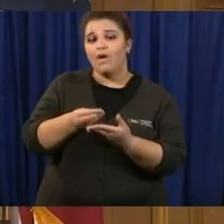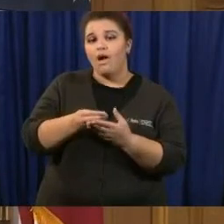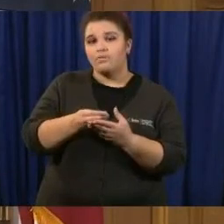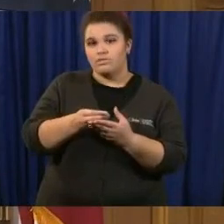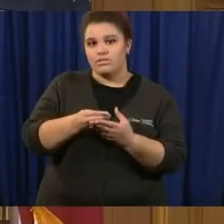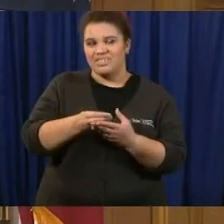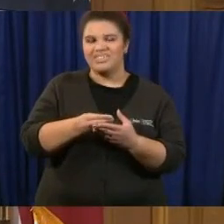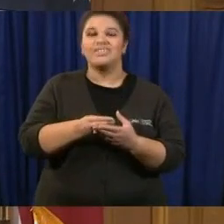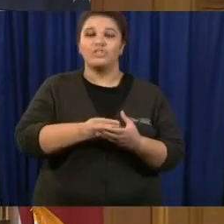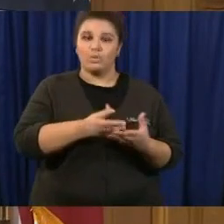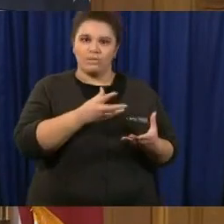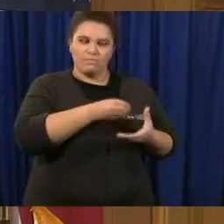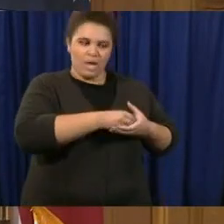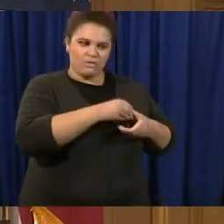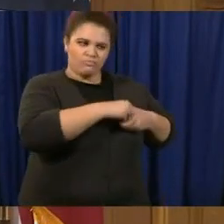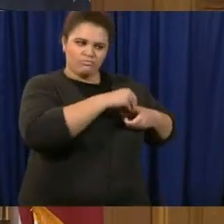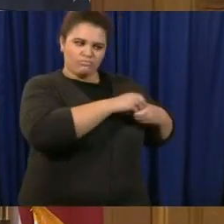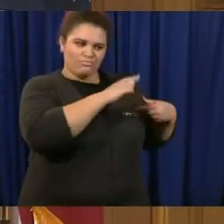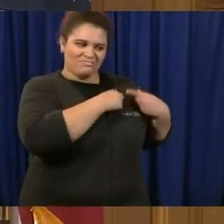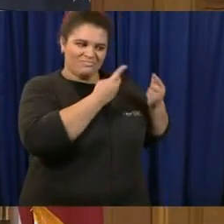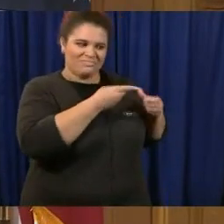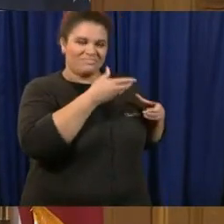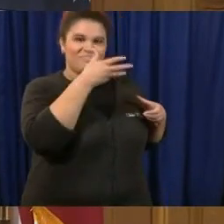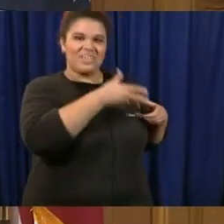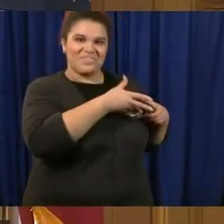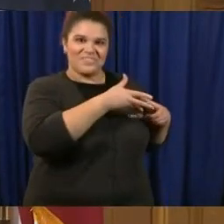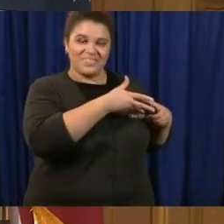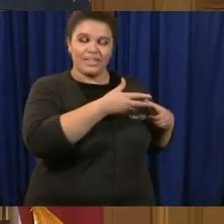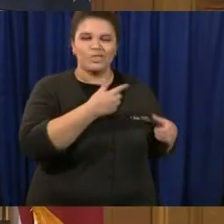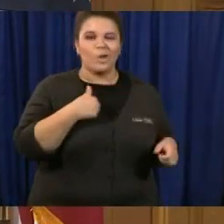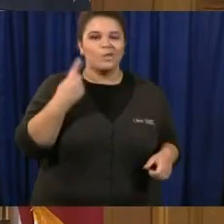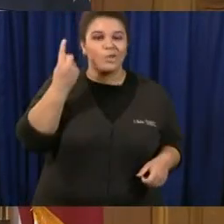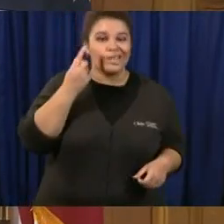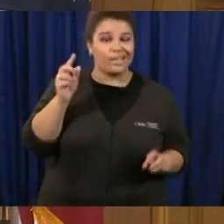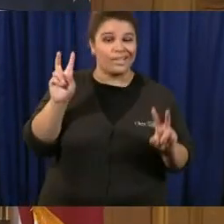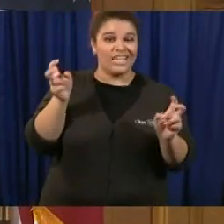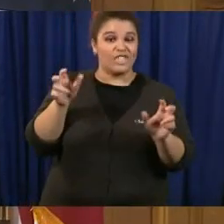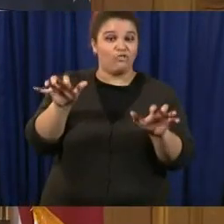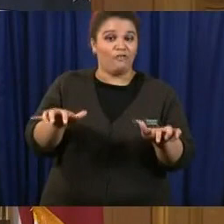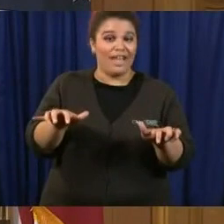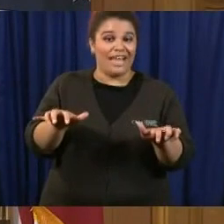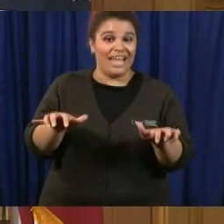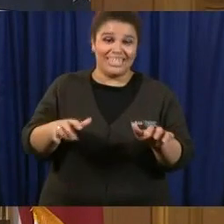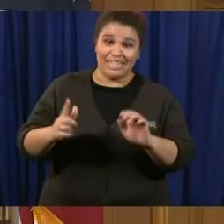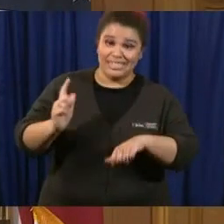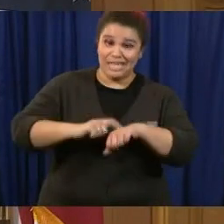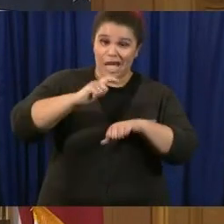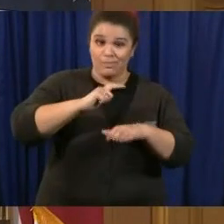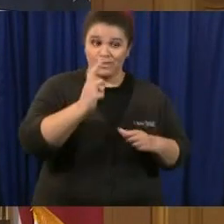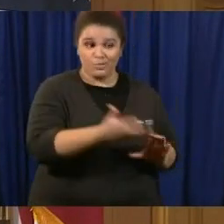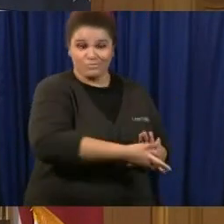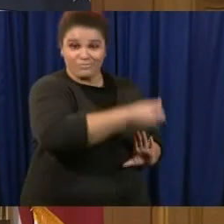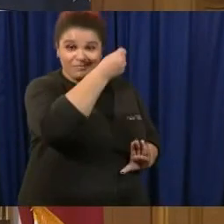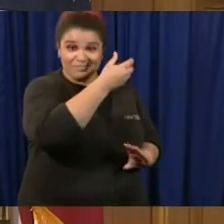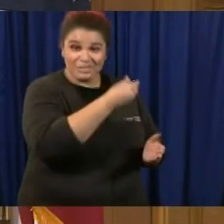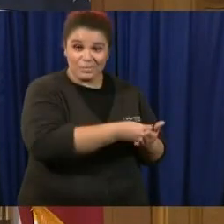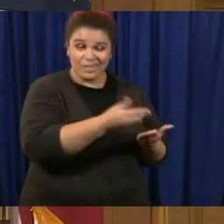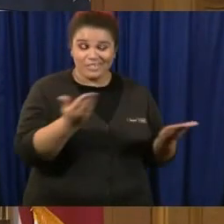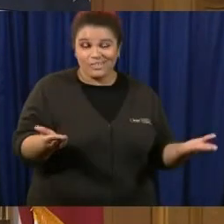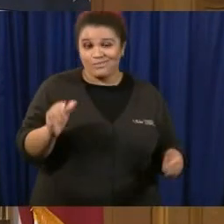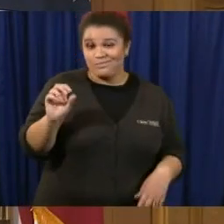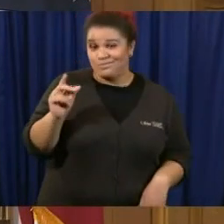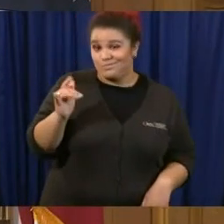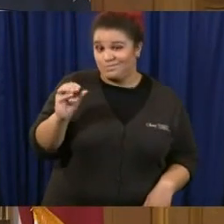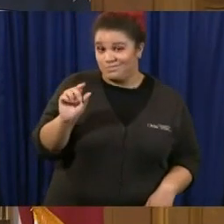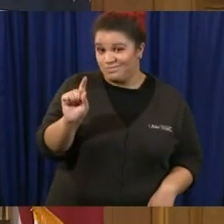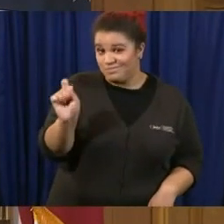it raining yet in Ohio? Well, it certainly is raining in Ohio. I think the question about, it's not a